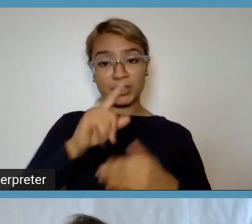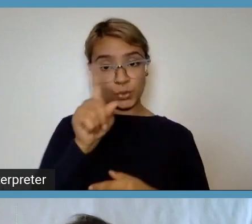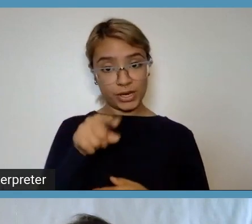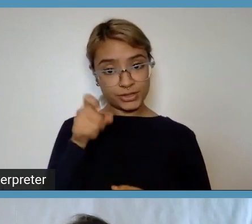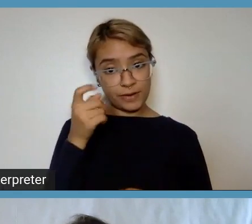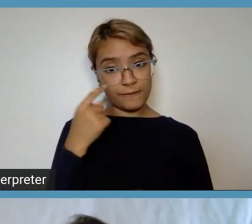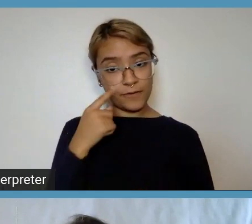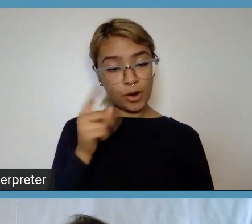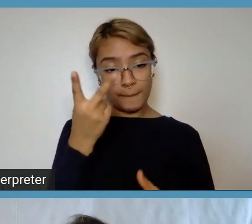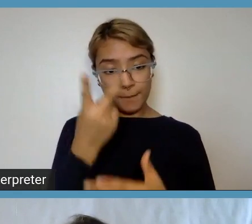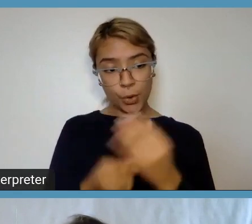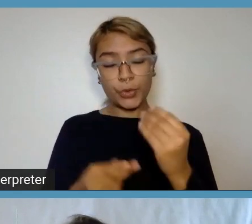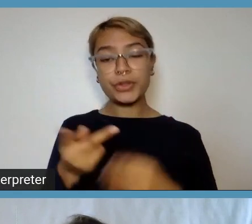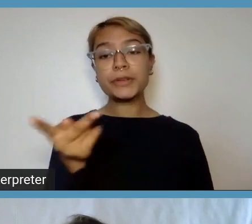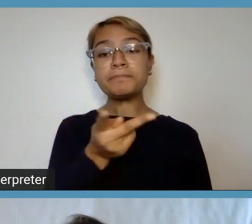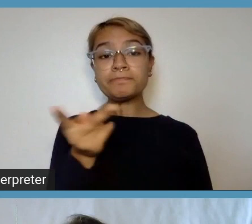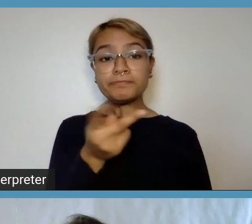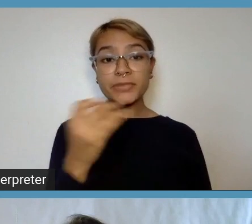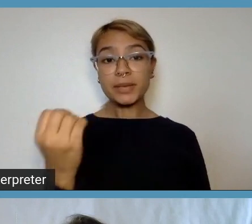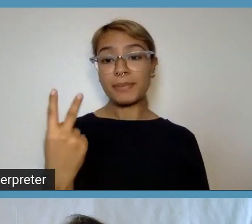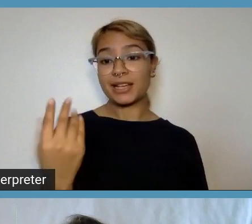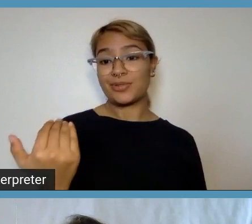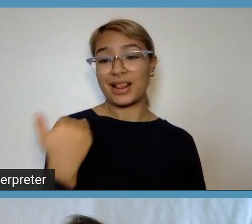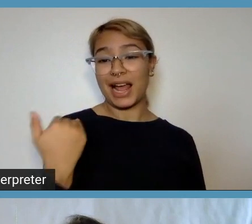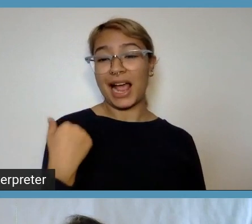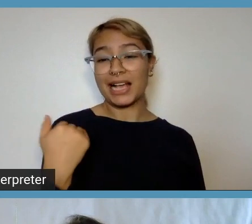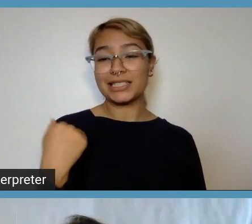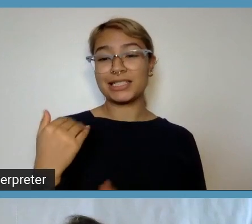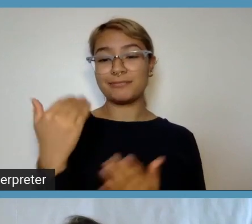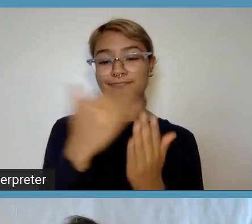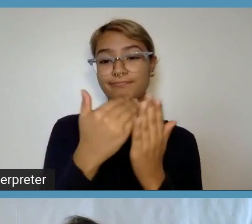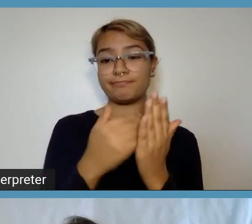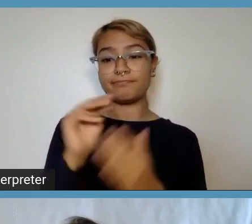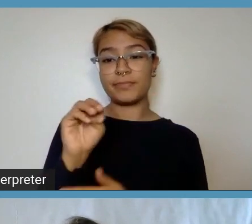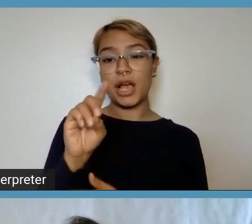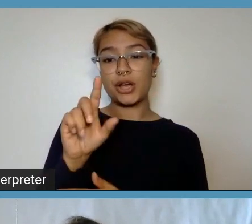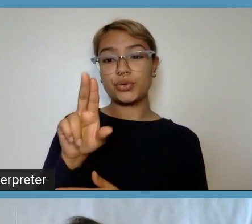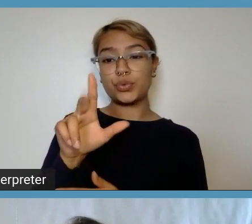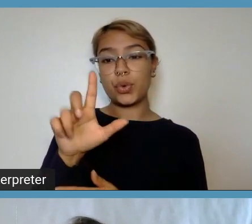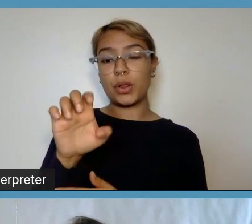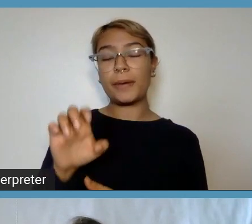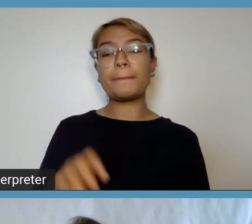kind of going back to our last module, which was about audiences and analytics.